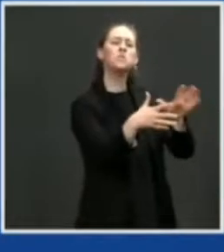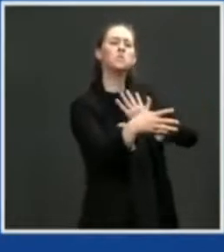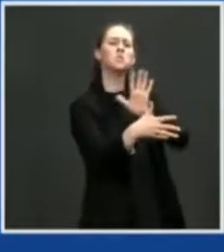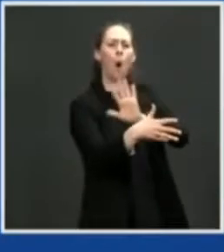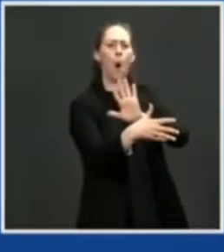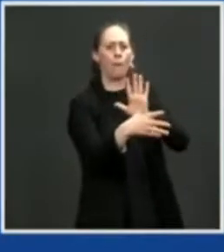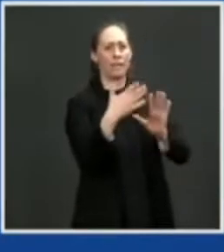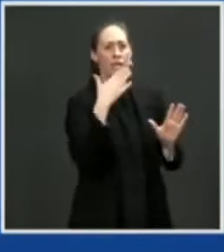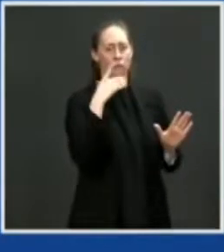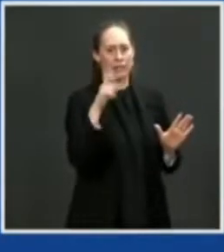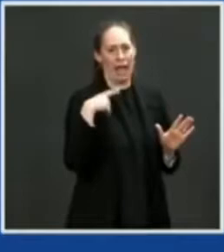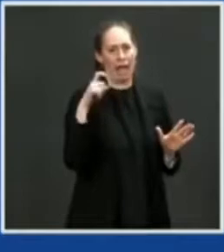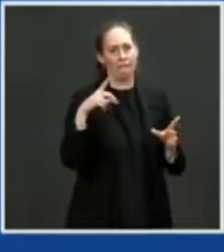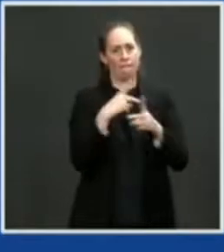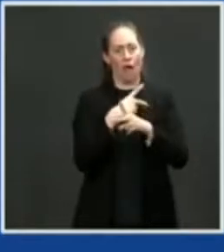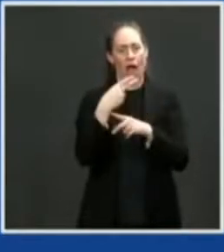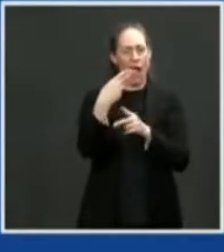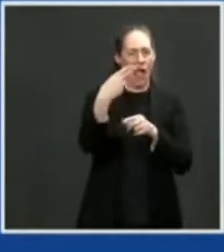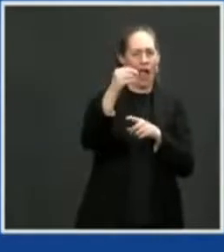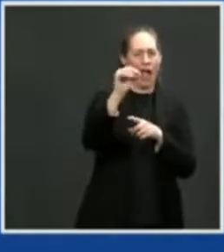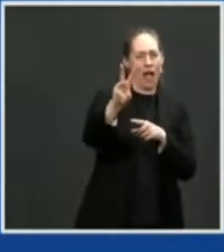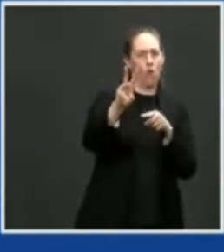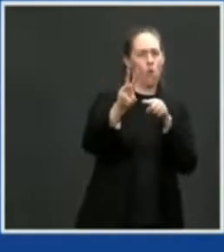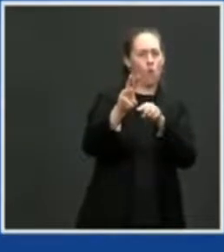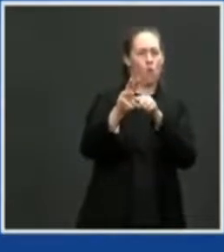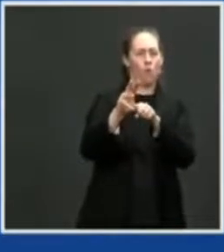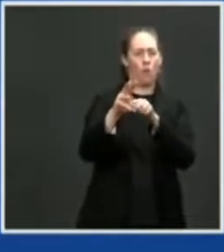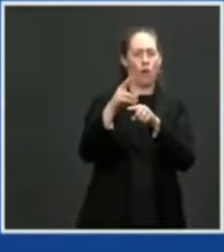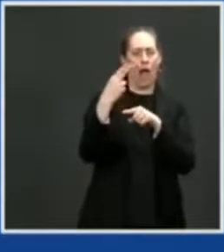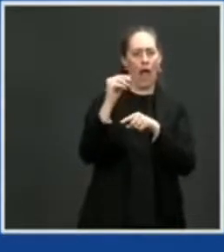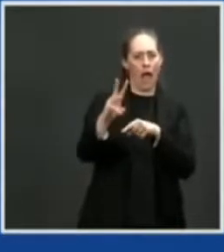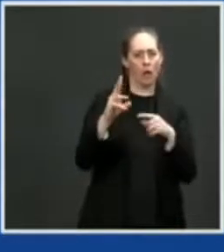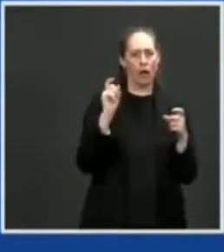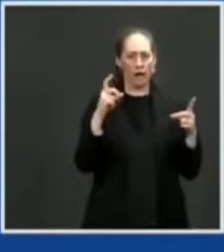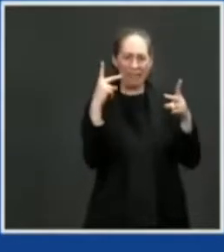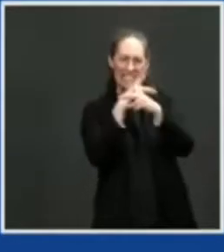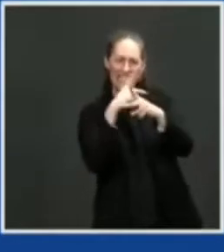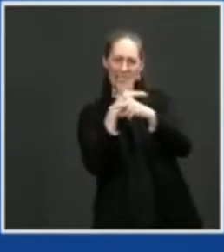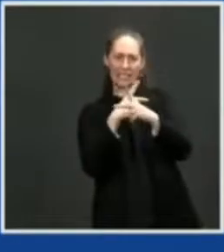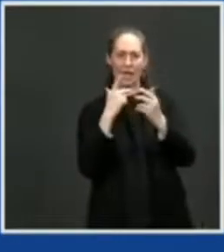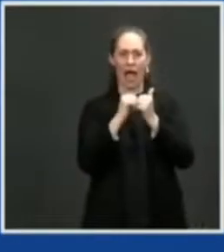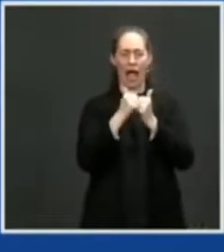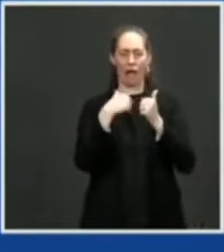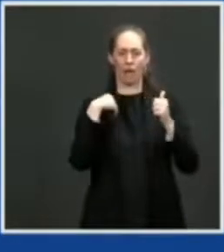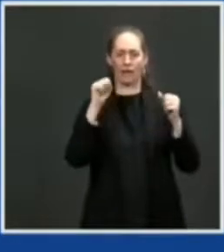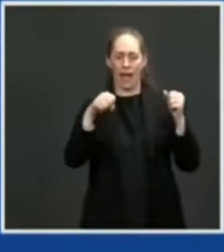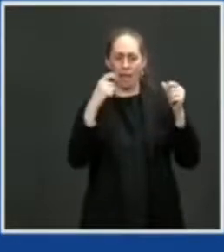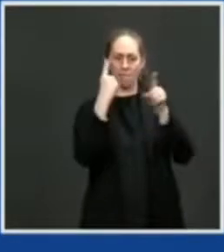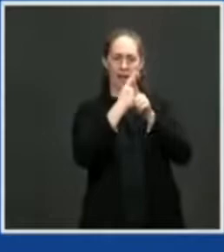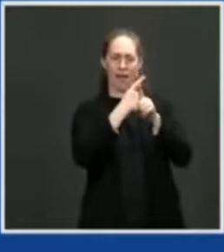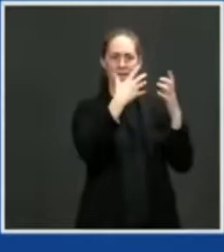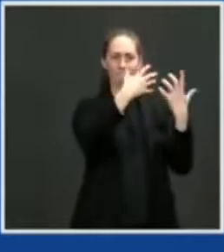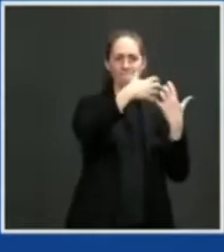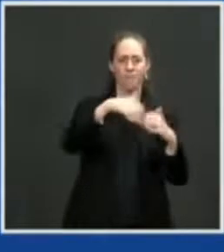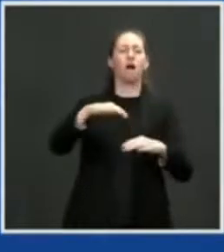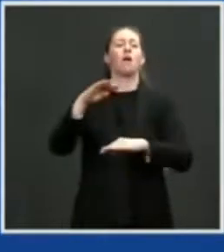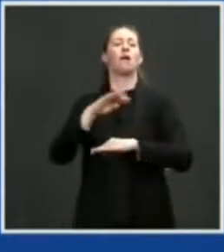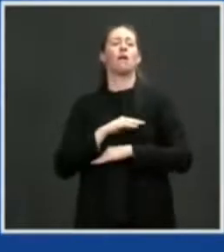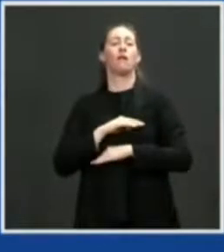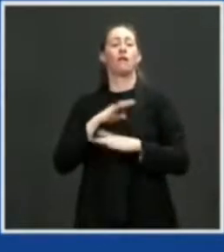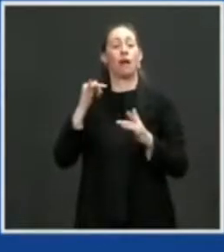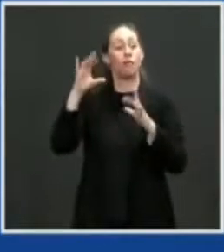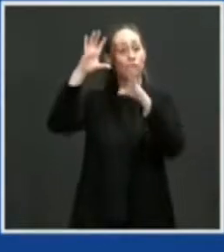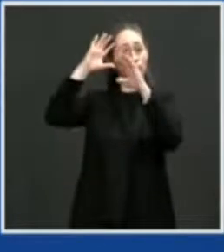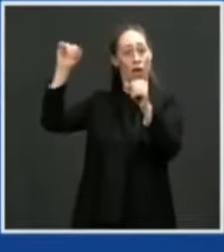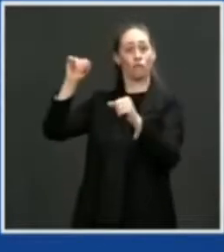we meet that agreement that was made by President Trump? to Is that his name?